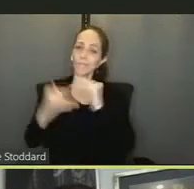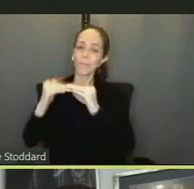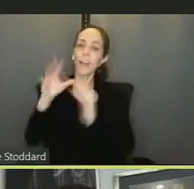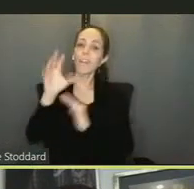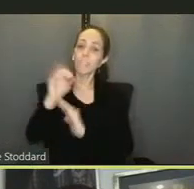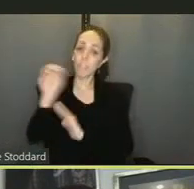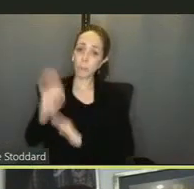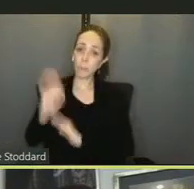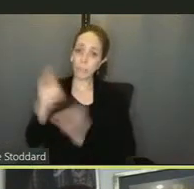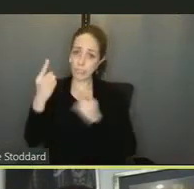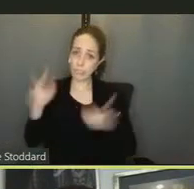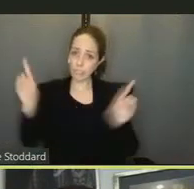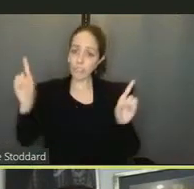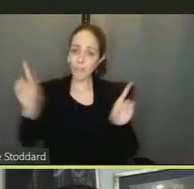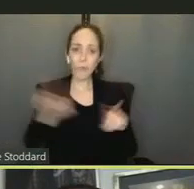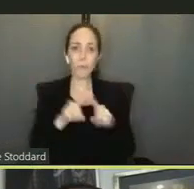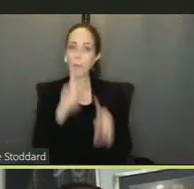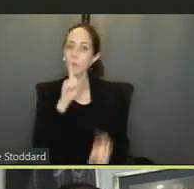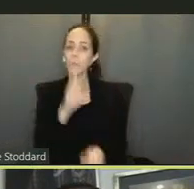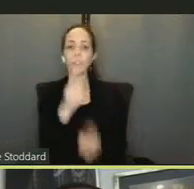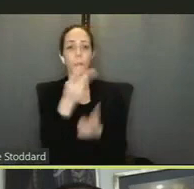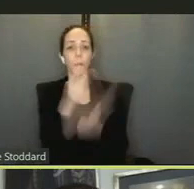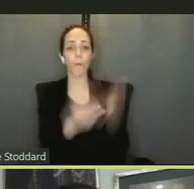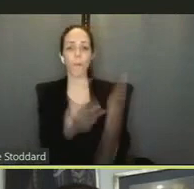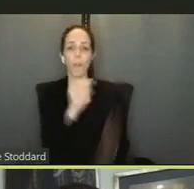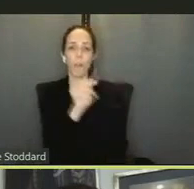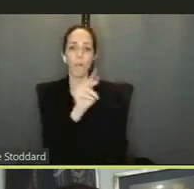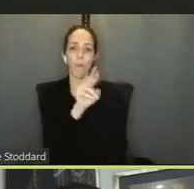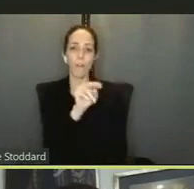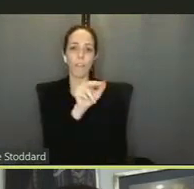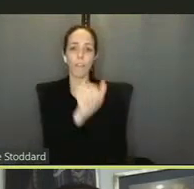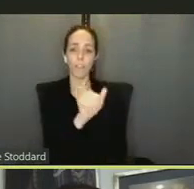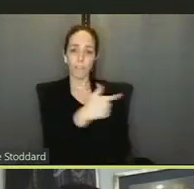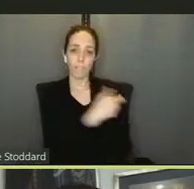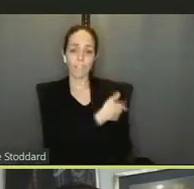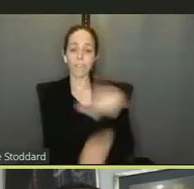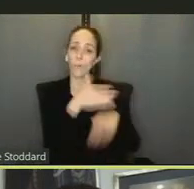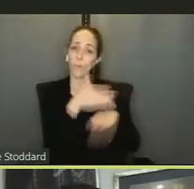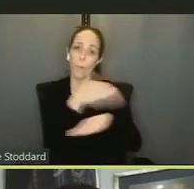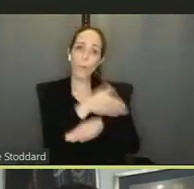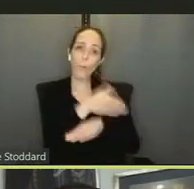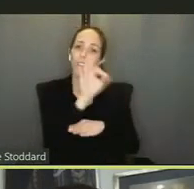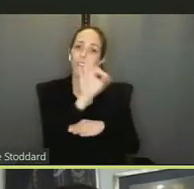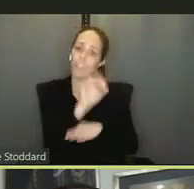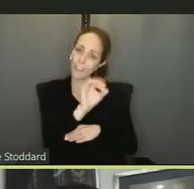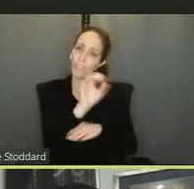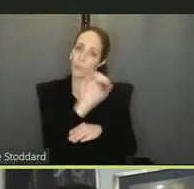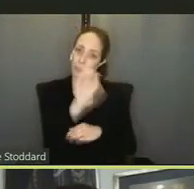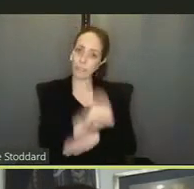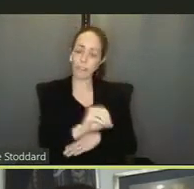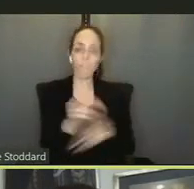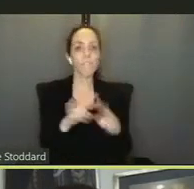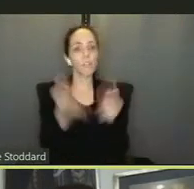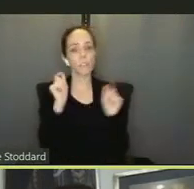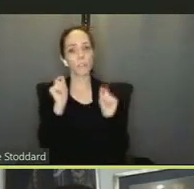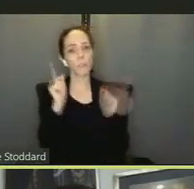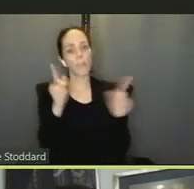that both of these mRNA vaccines were over 90% was actually quite a surprise and incredibly exciting and